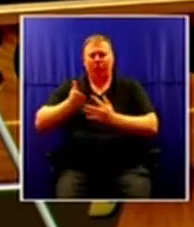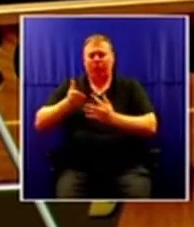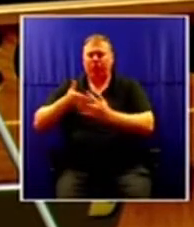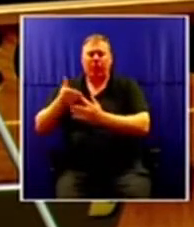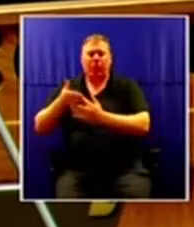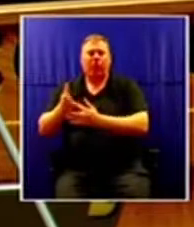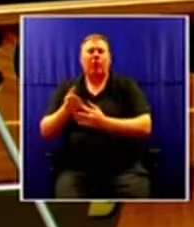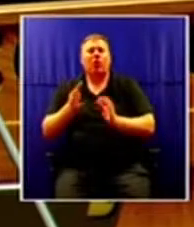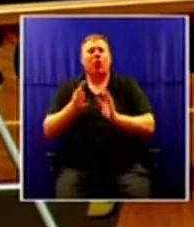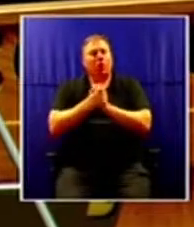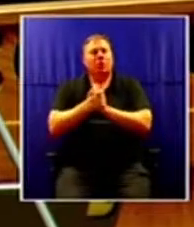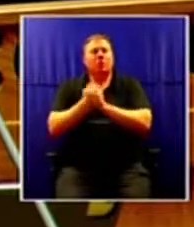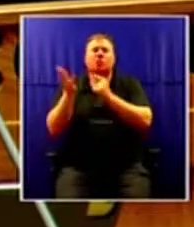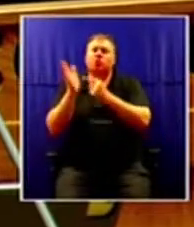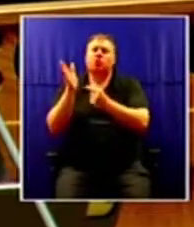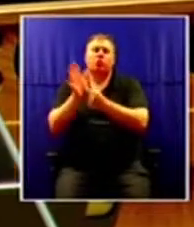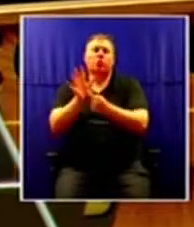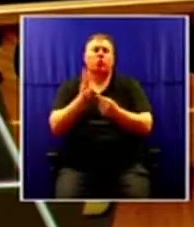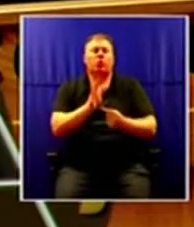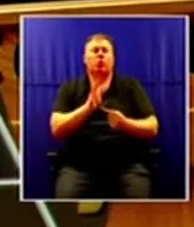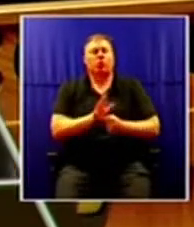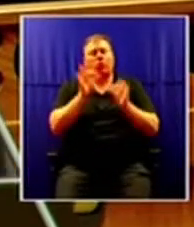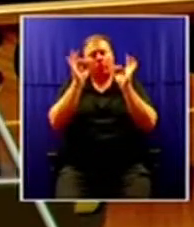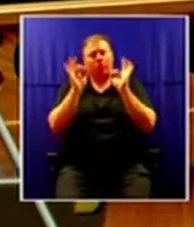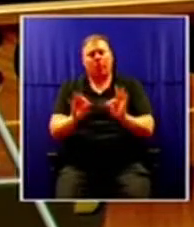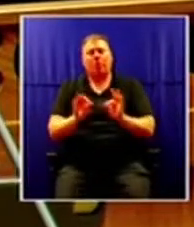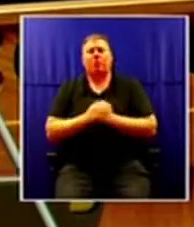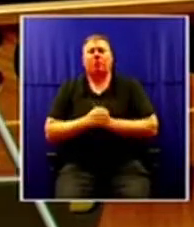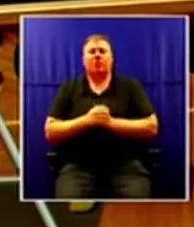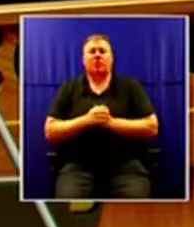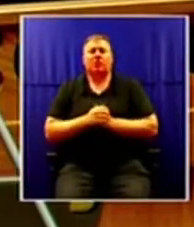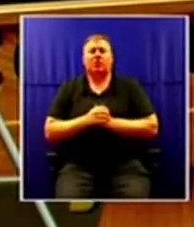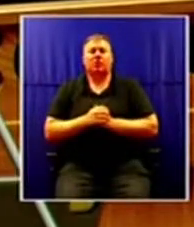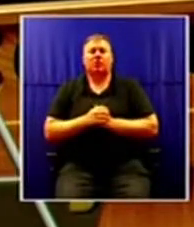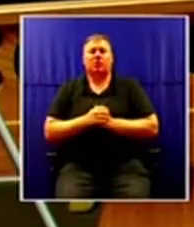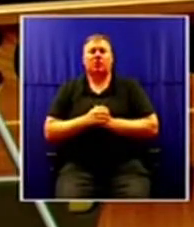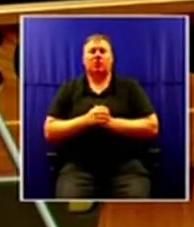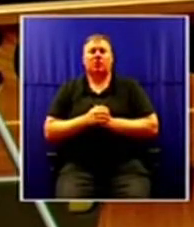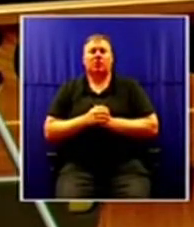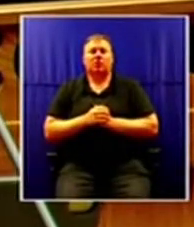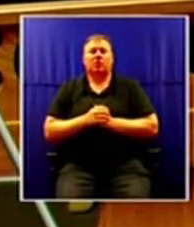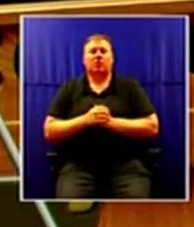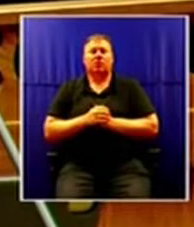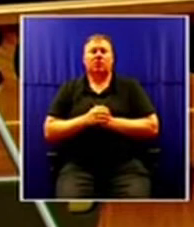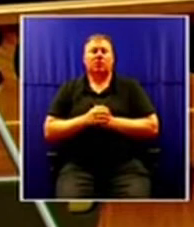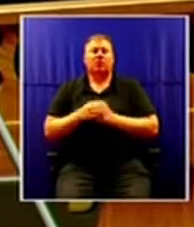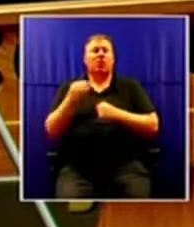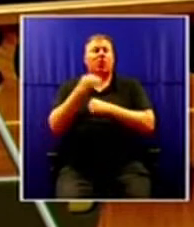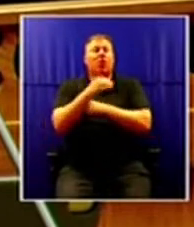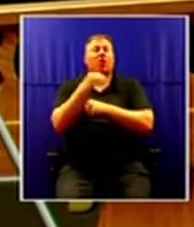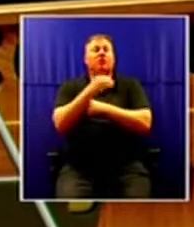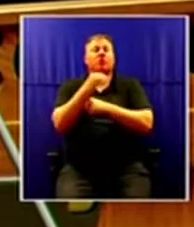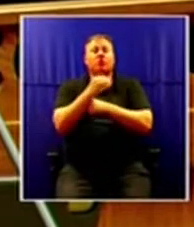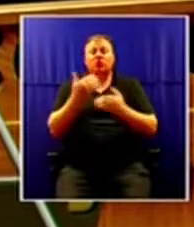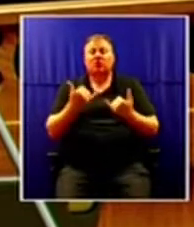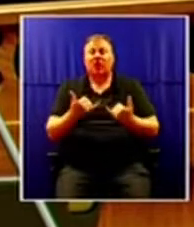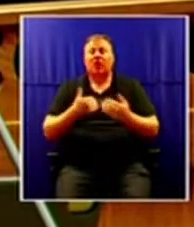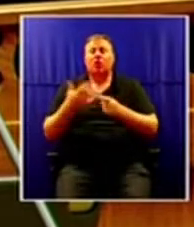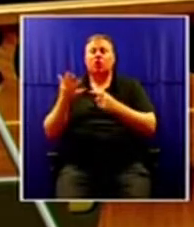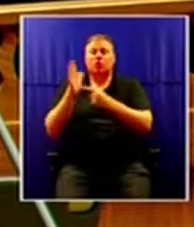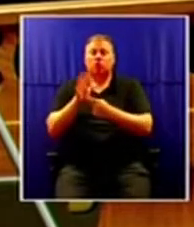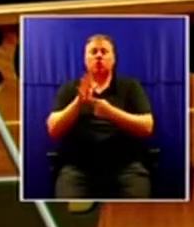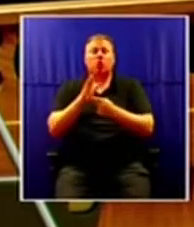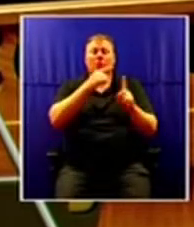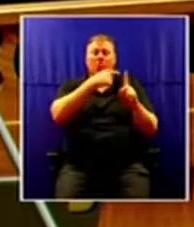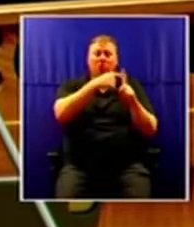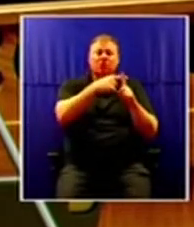commitments. I have spoken this afternoon of some of this country's strengths and capabilities, of